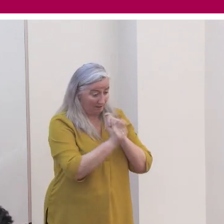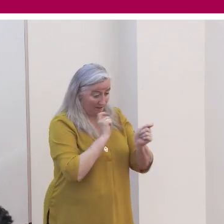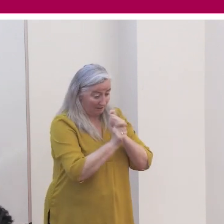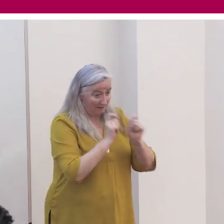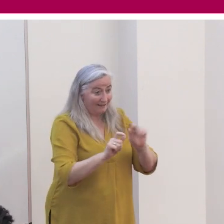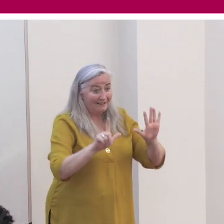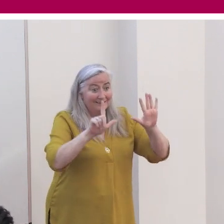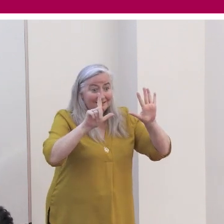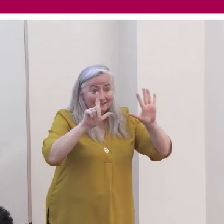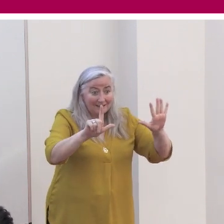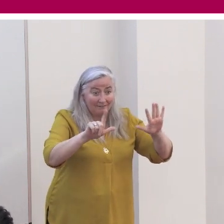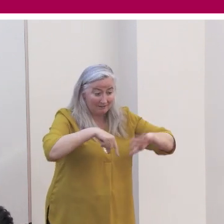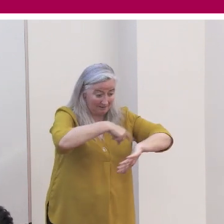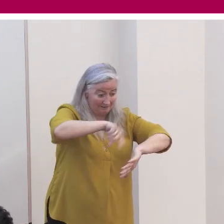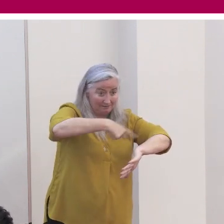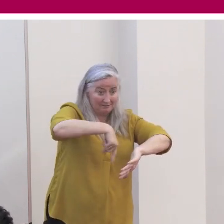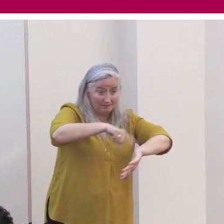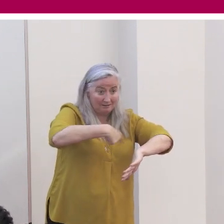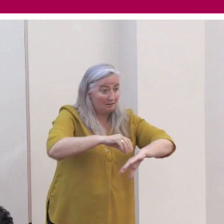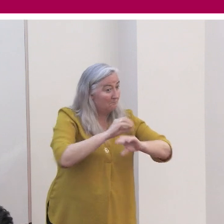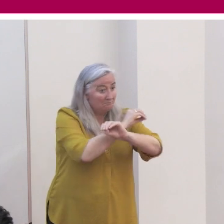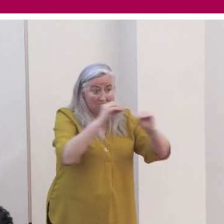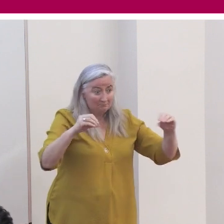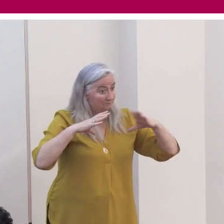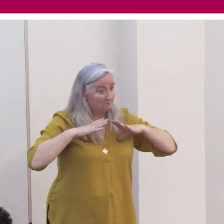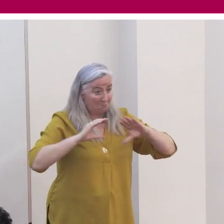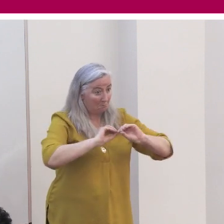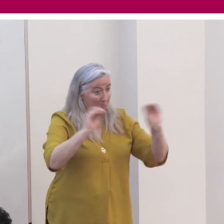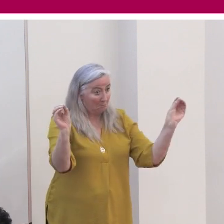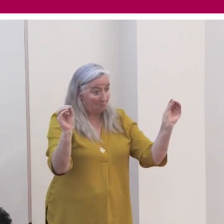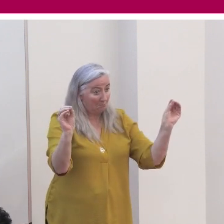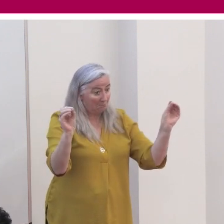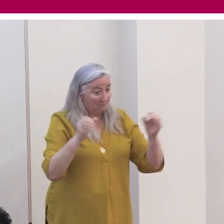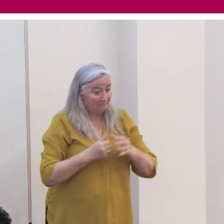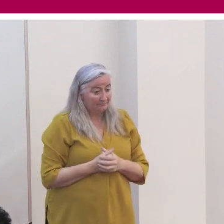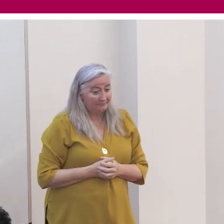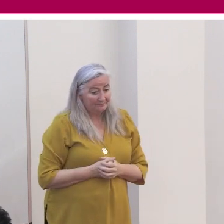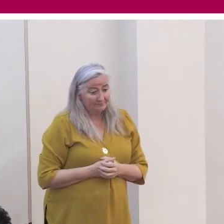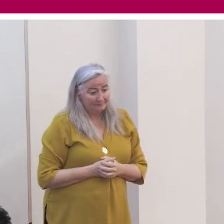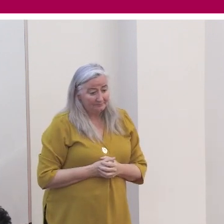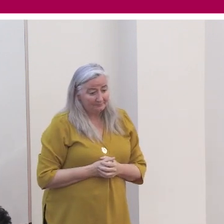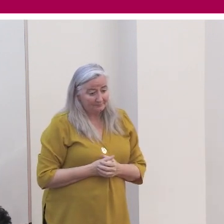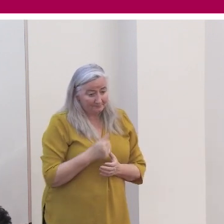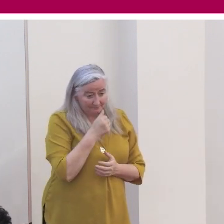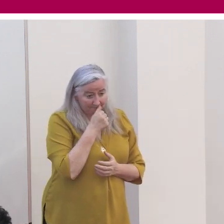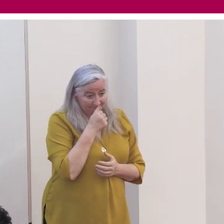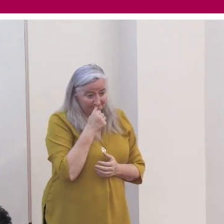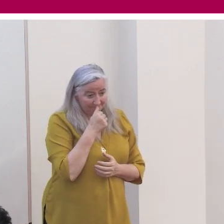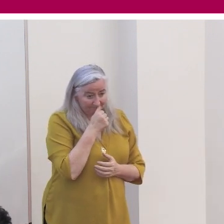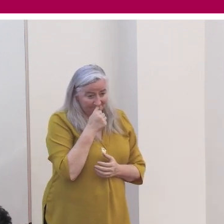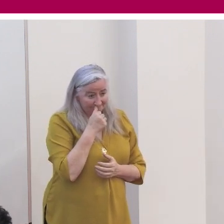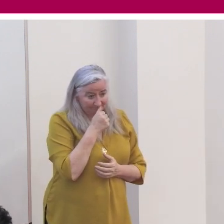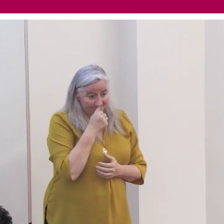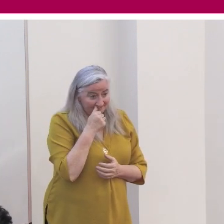Sometimes I wanted someone to hug me, to give me a little comfort. I never had that in my life. The problem is knowing how